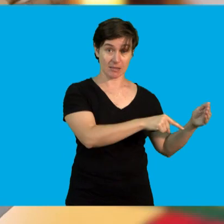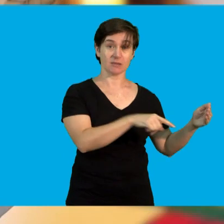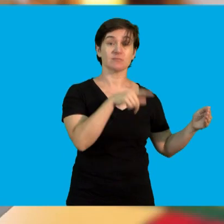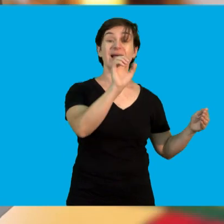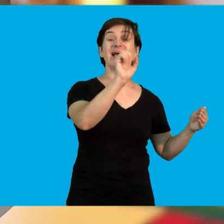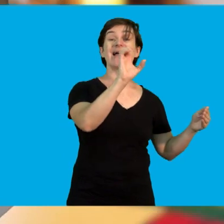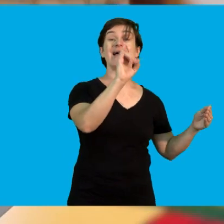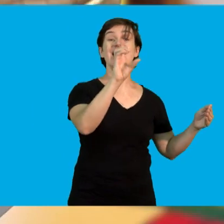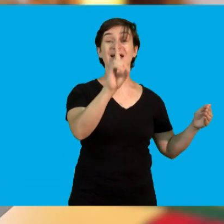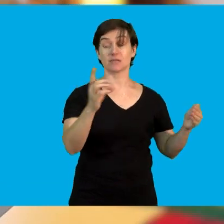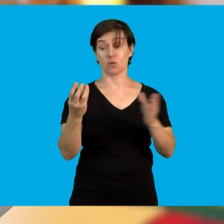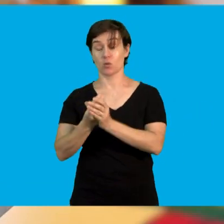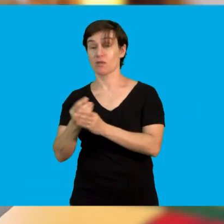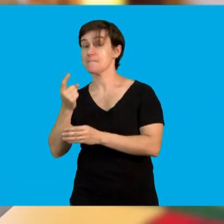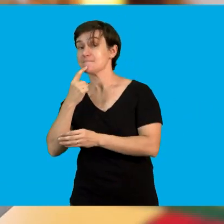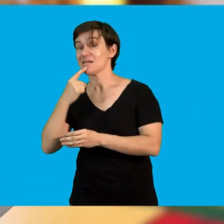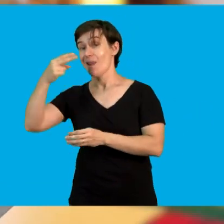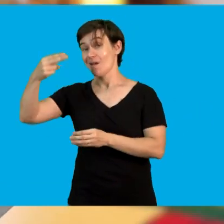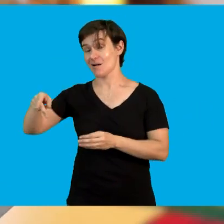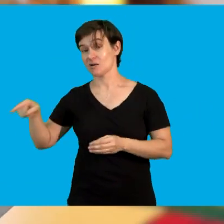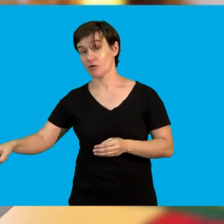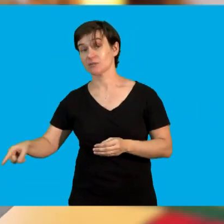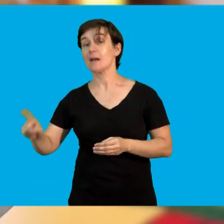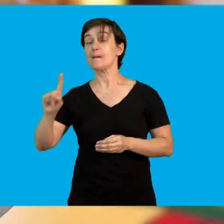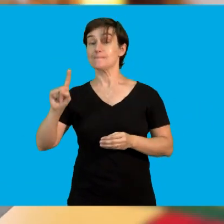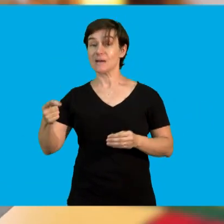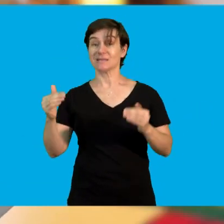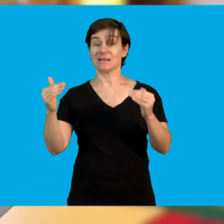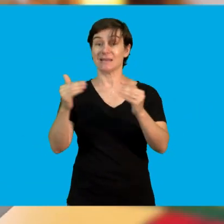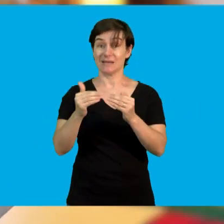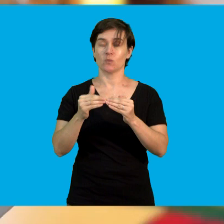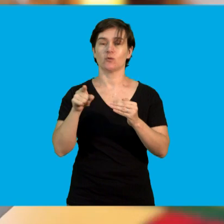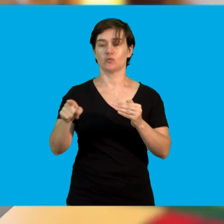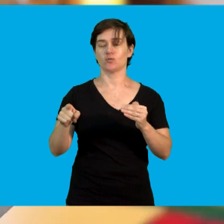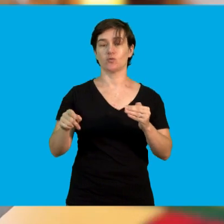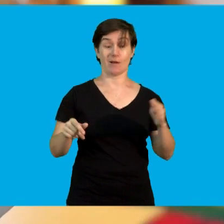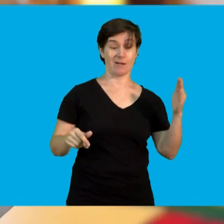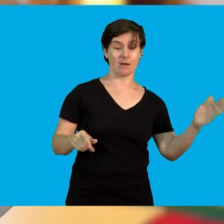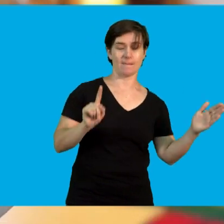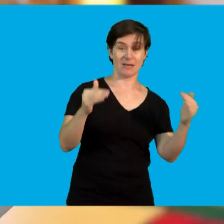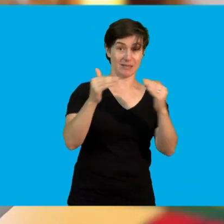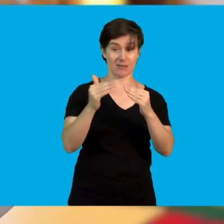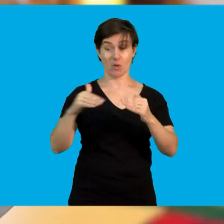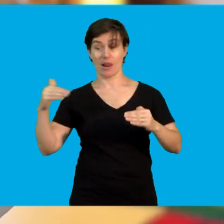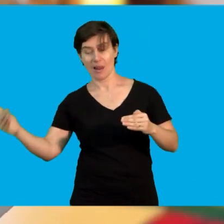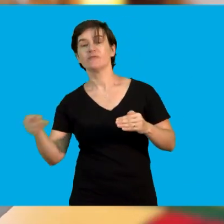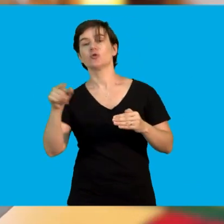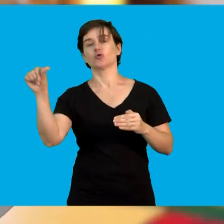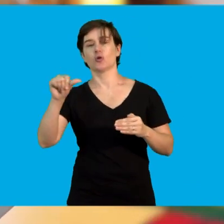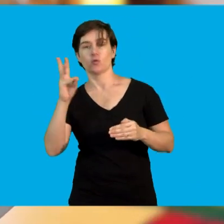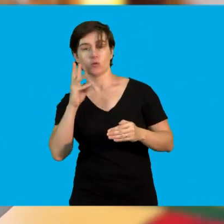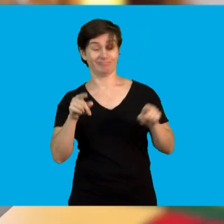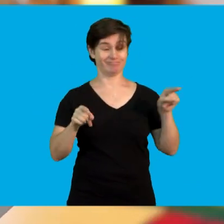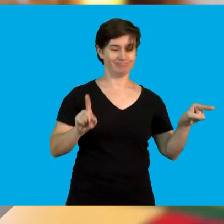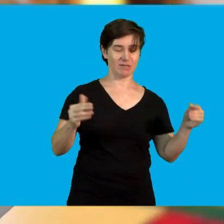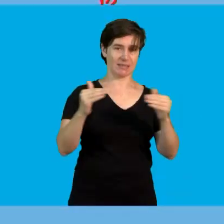reaction, which is now the acid and the metal hydroxide, must also be equal to the number of atoms on the right-hand side, which is now our salt and